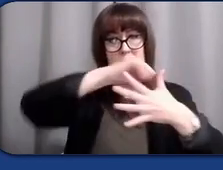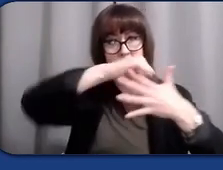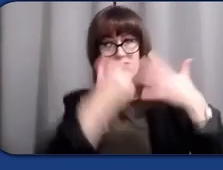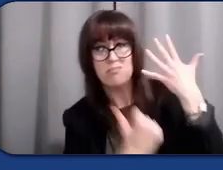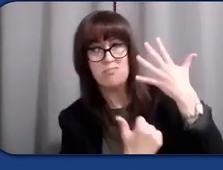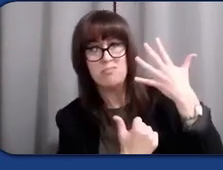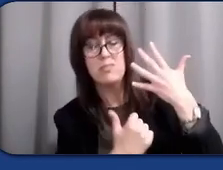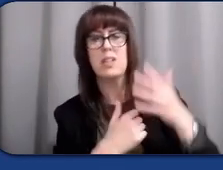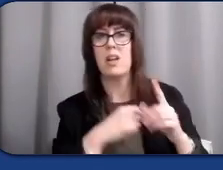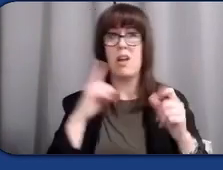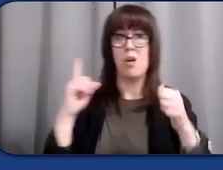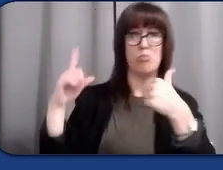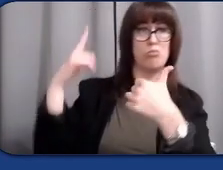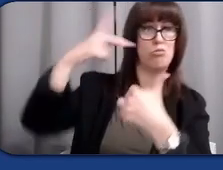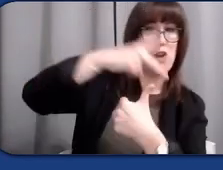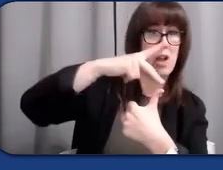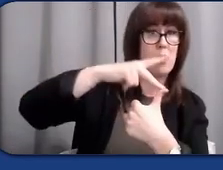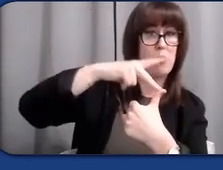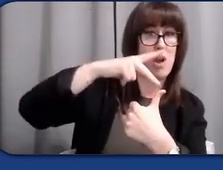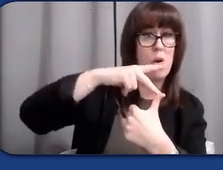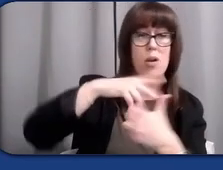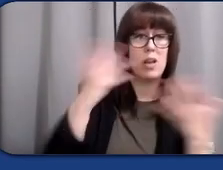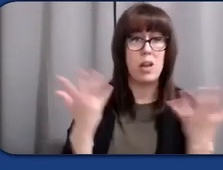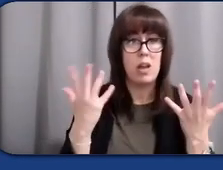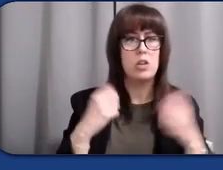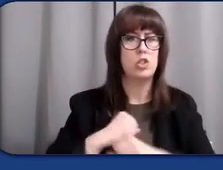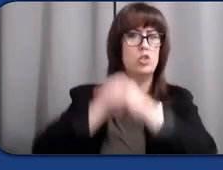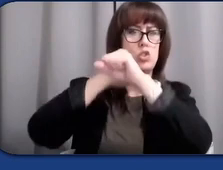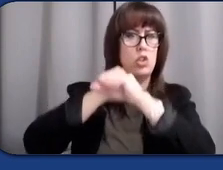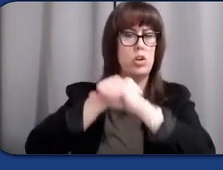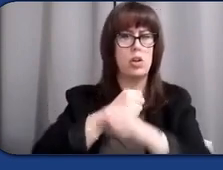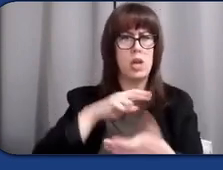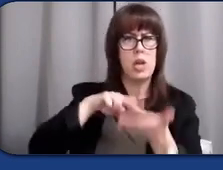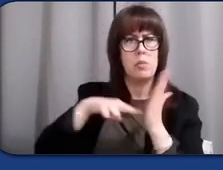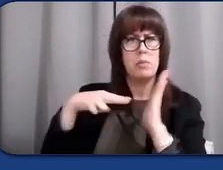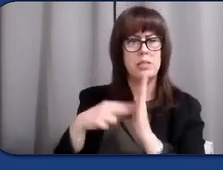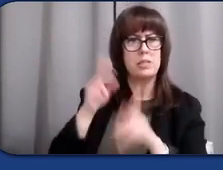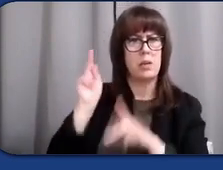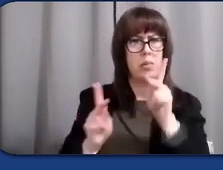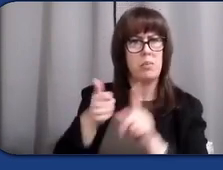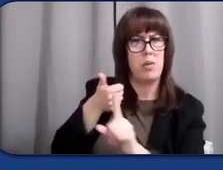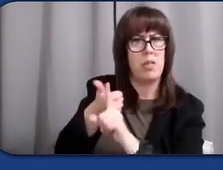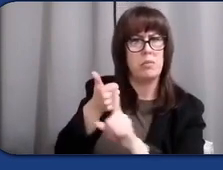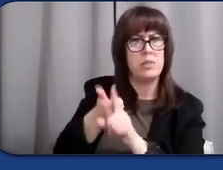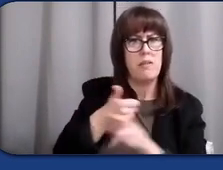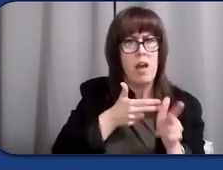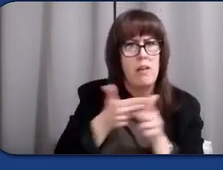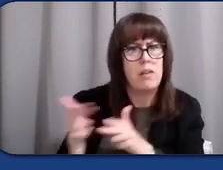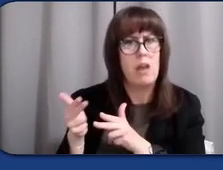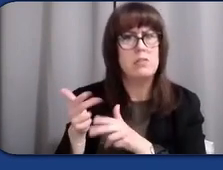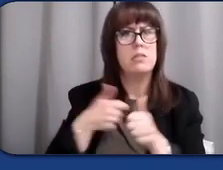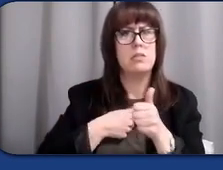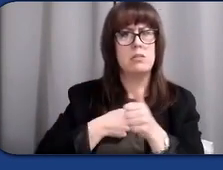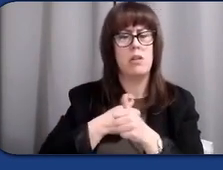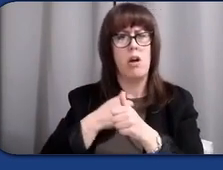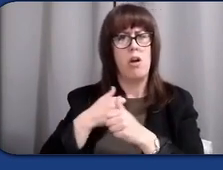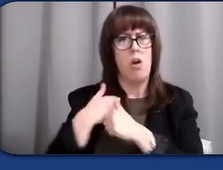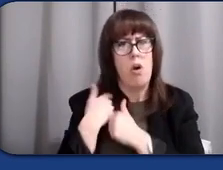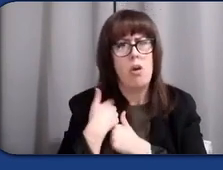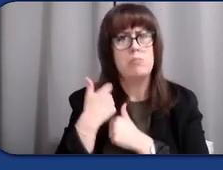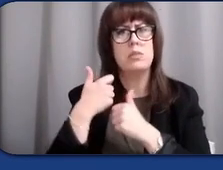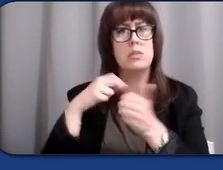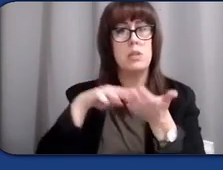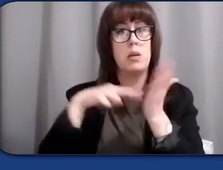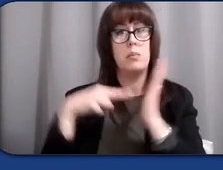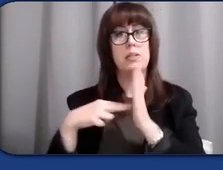as a priority, not knowing that the more they arm people, the more we will have generations and generations of people who will